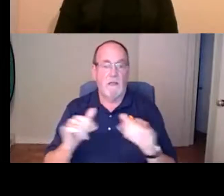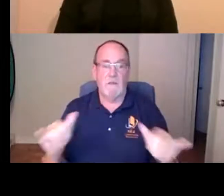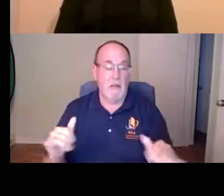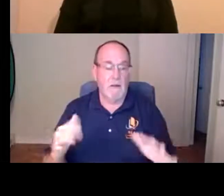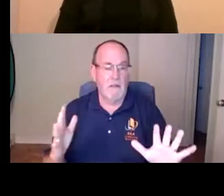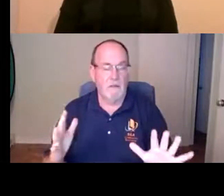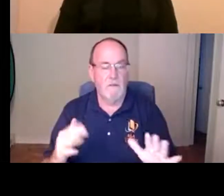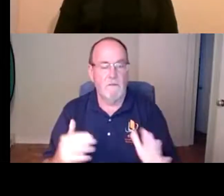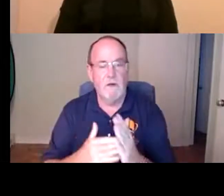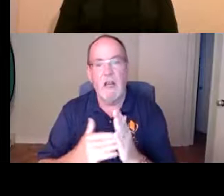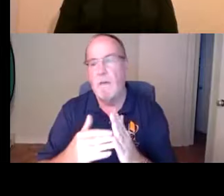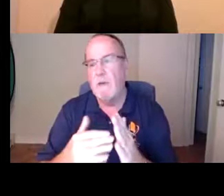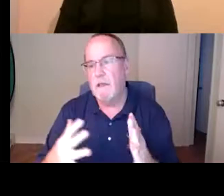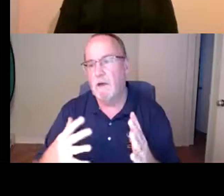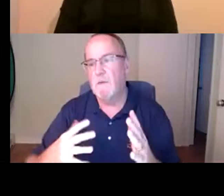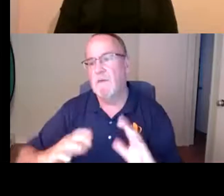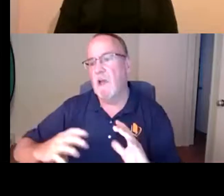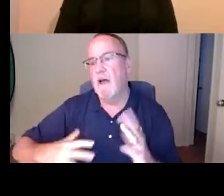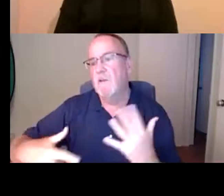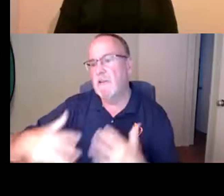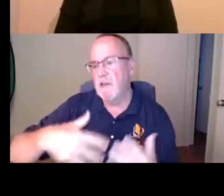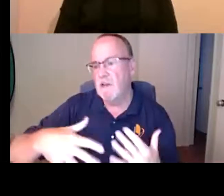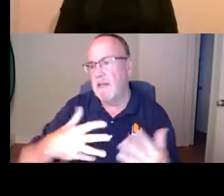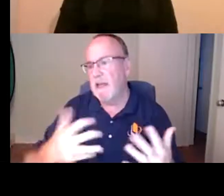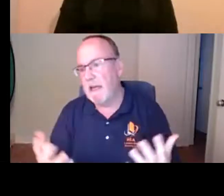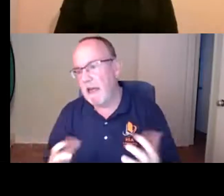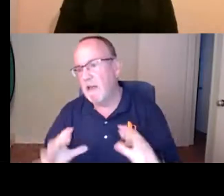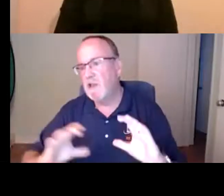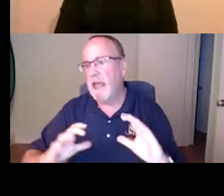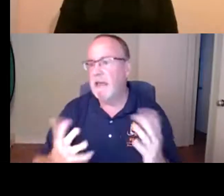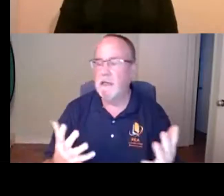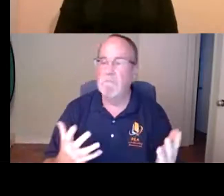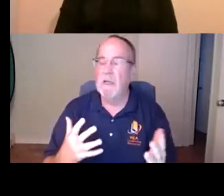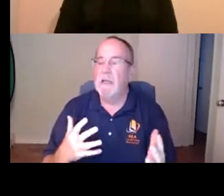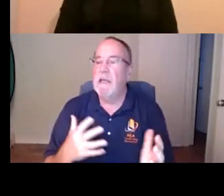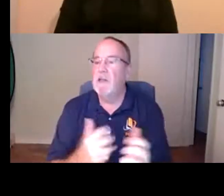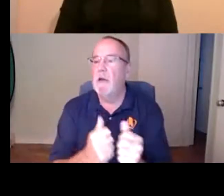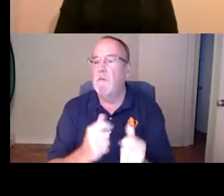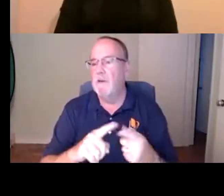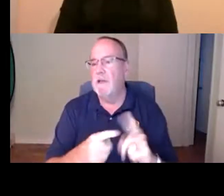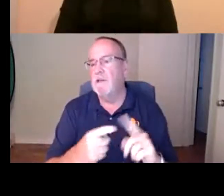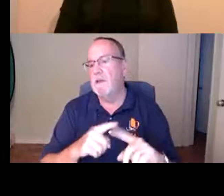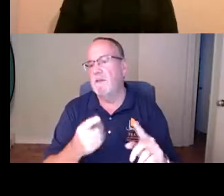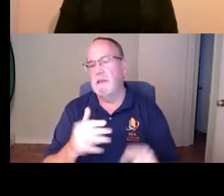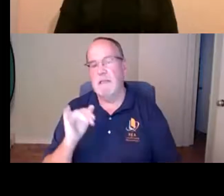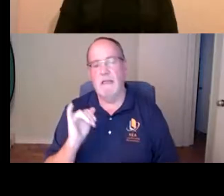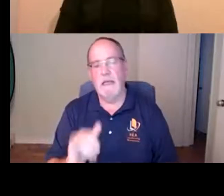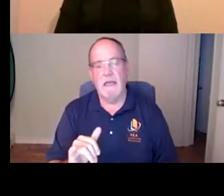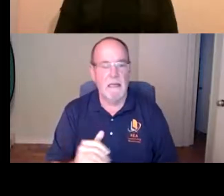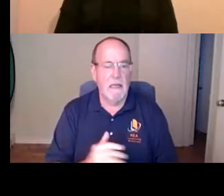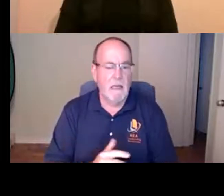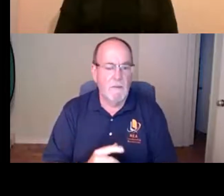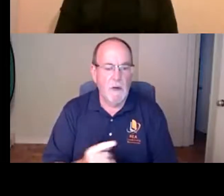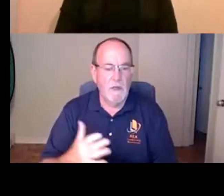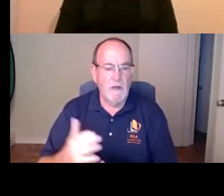at the same time. That's very common in terms of just conversations and hanging out, chatting, and catching up with friends and different things like